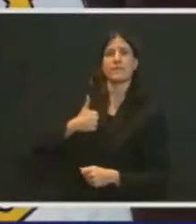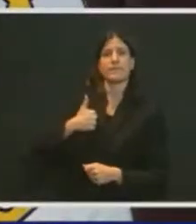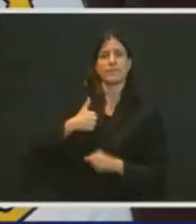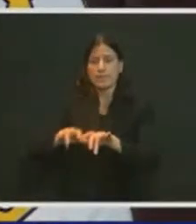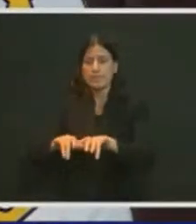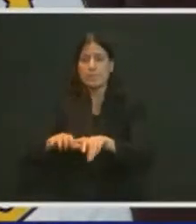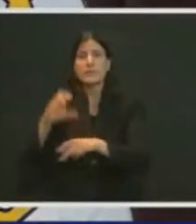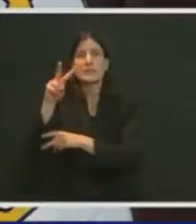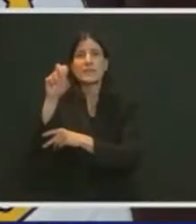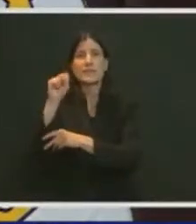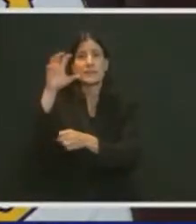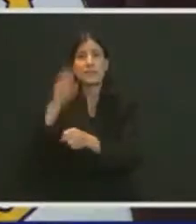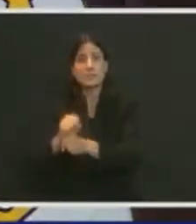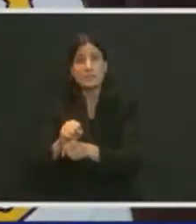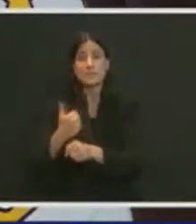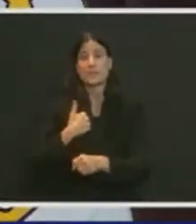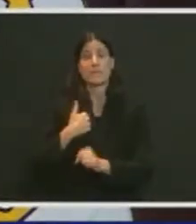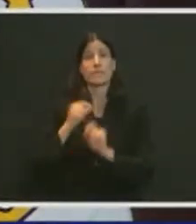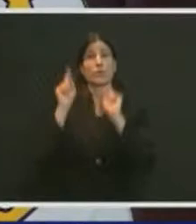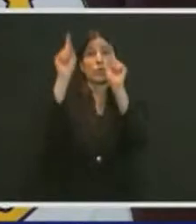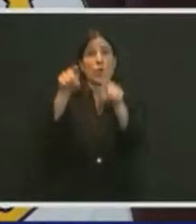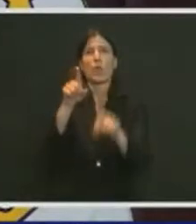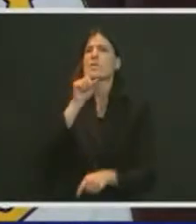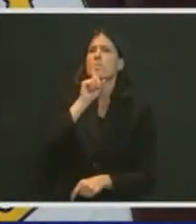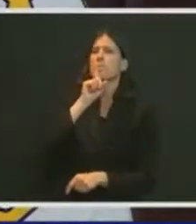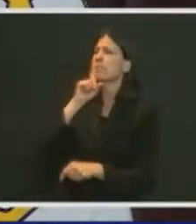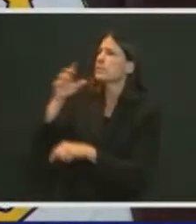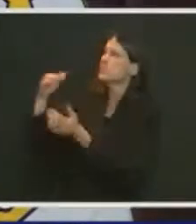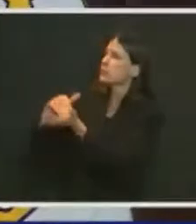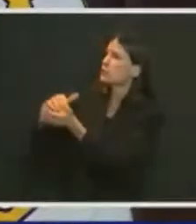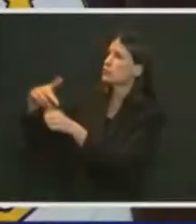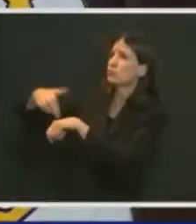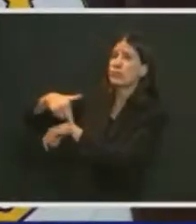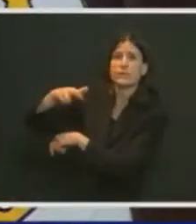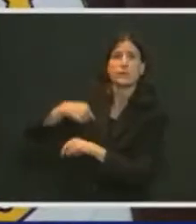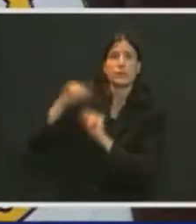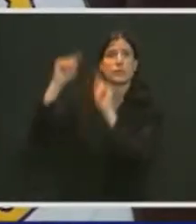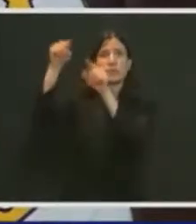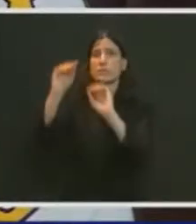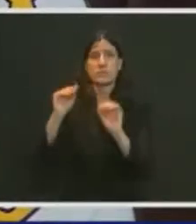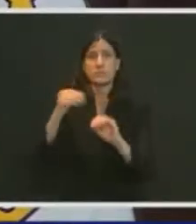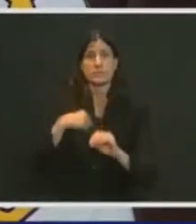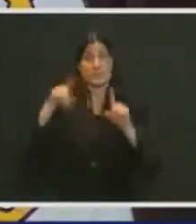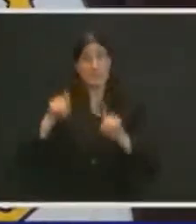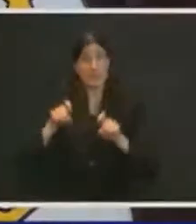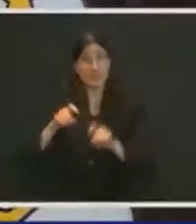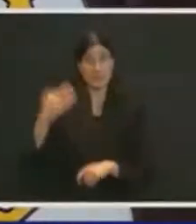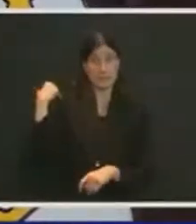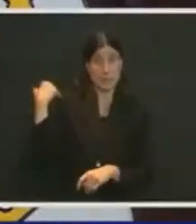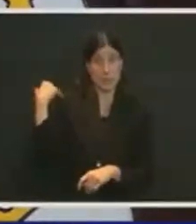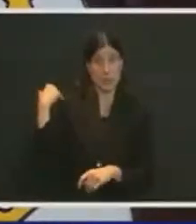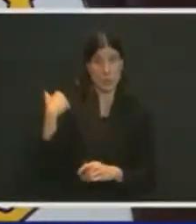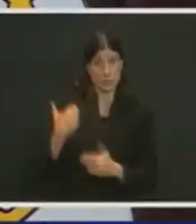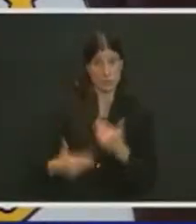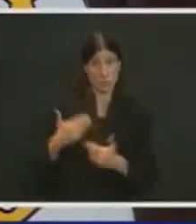of a physician at this point? Do you see that as something as we move 2 weeks, 4 weeks, whatever it ends up being into phase 2? Well, as